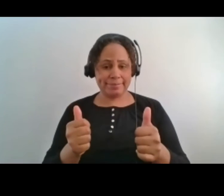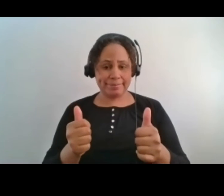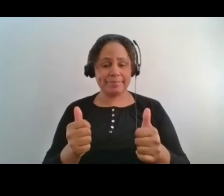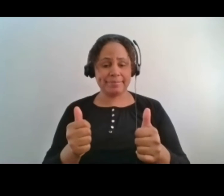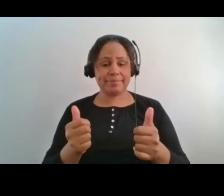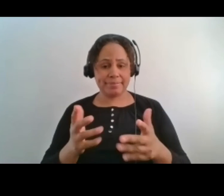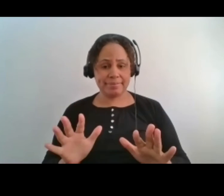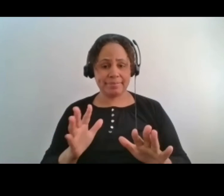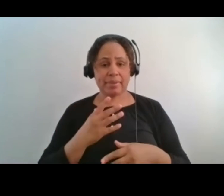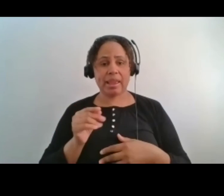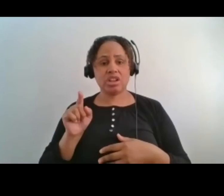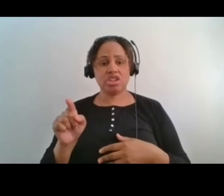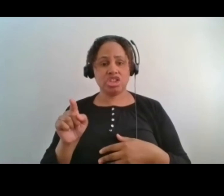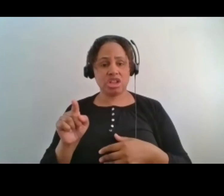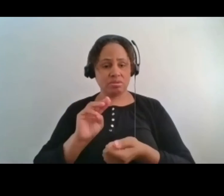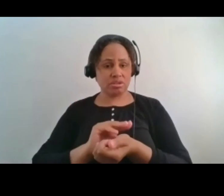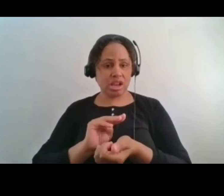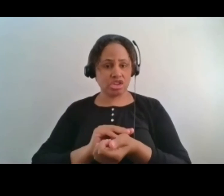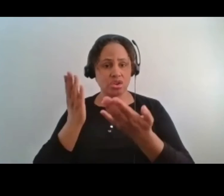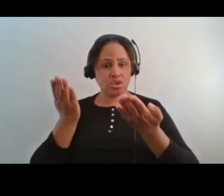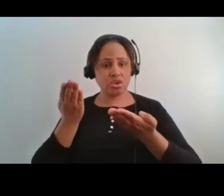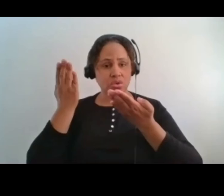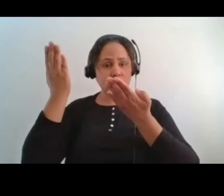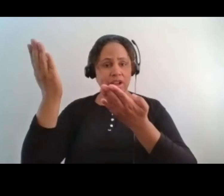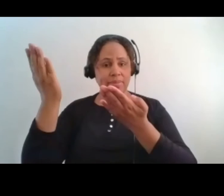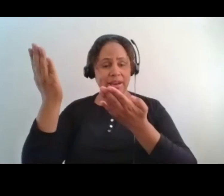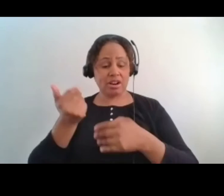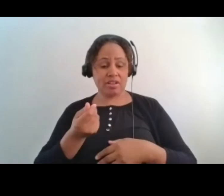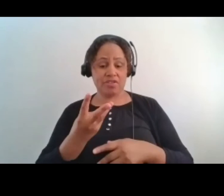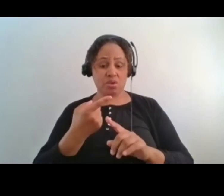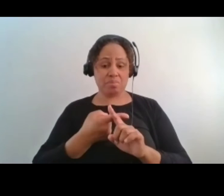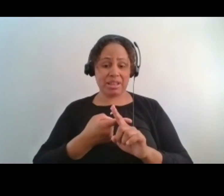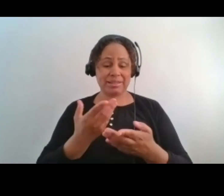had recommended that in a few months, you might have to